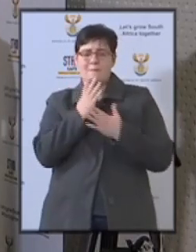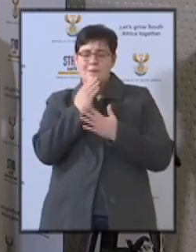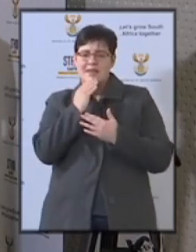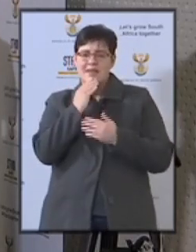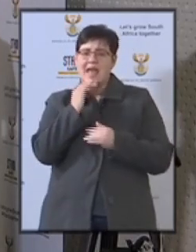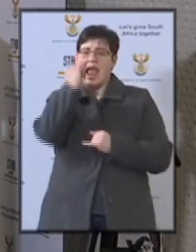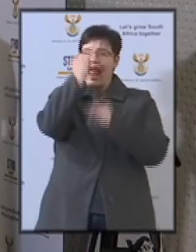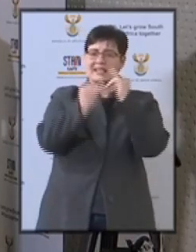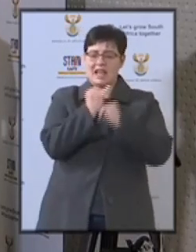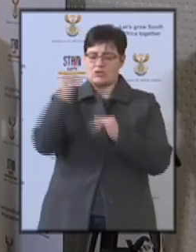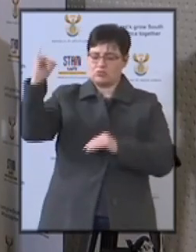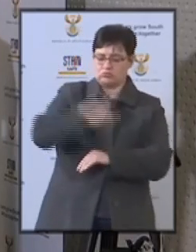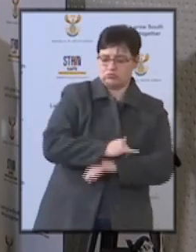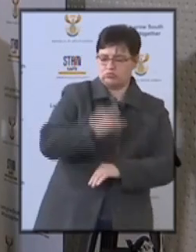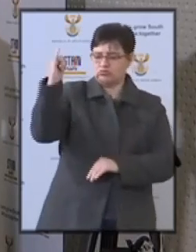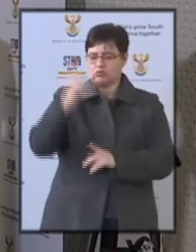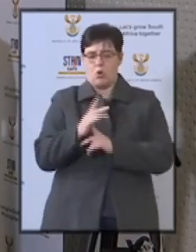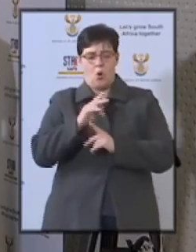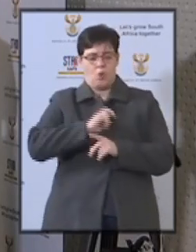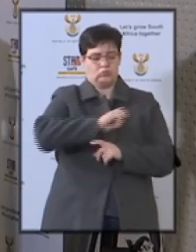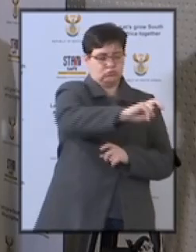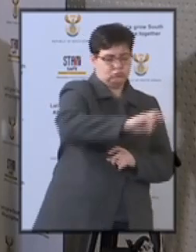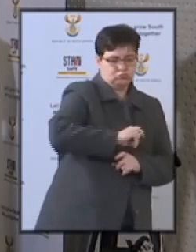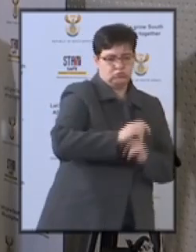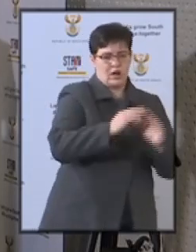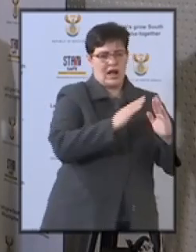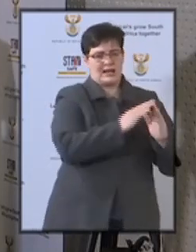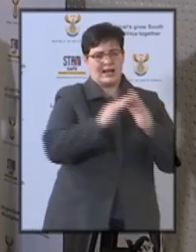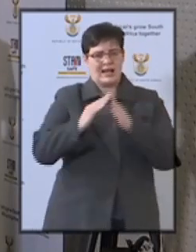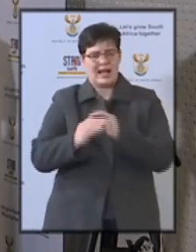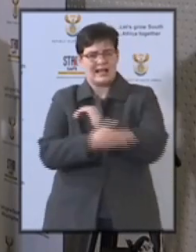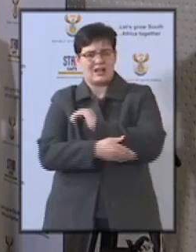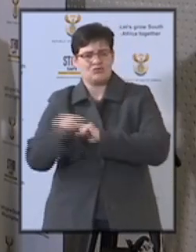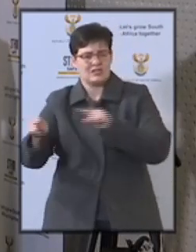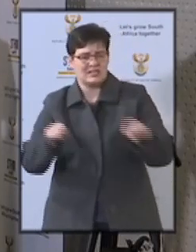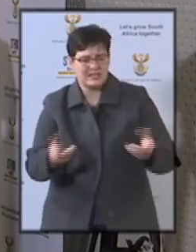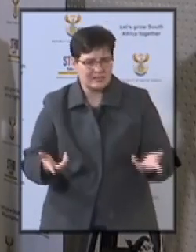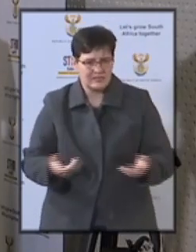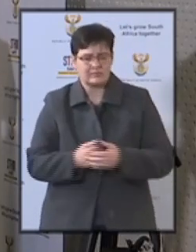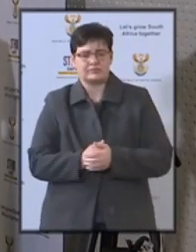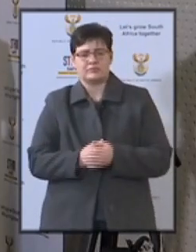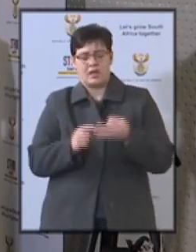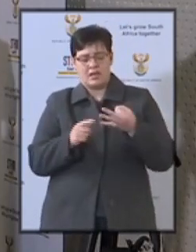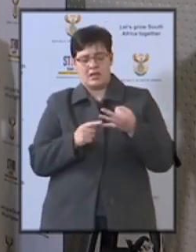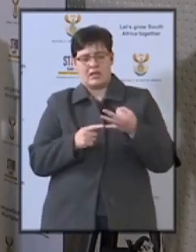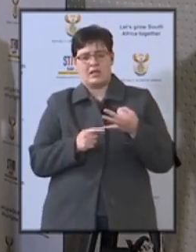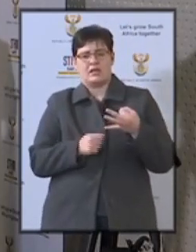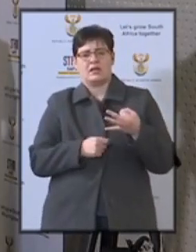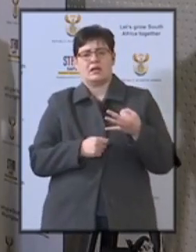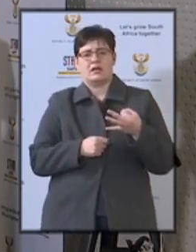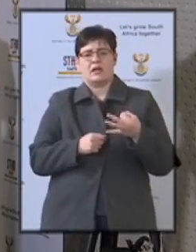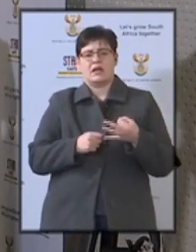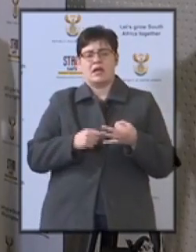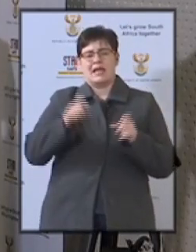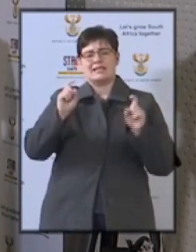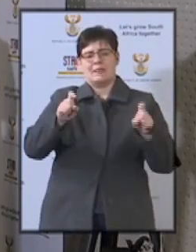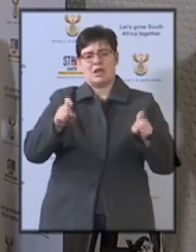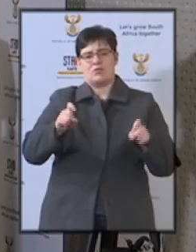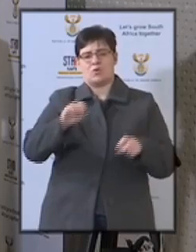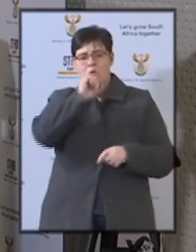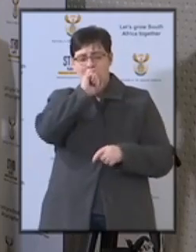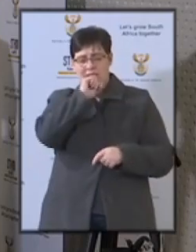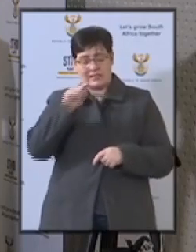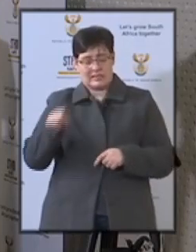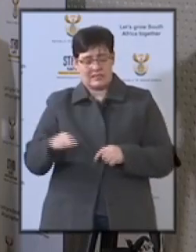international travel? And then I have Marvin Charles from Cape Ahas. Minister, regarding